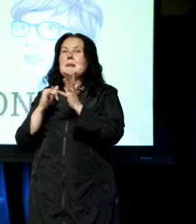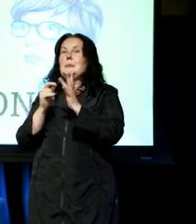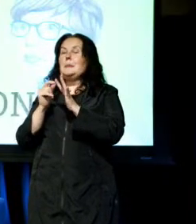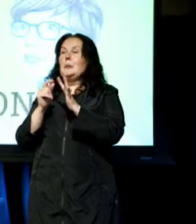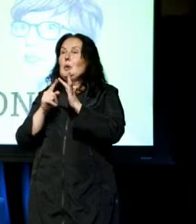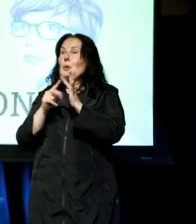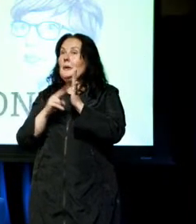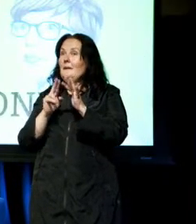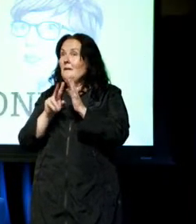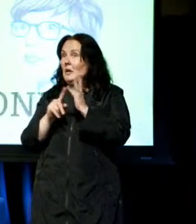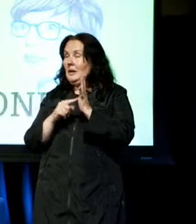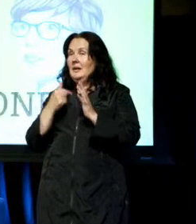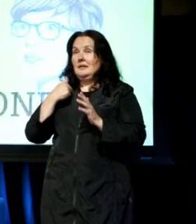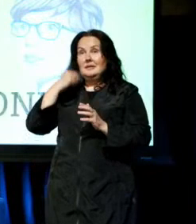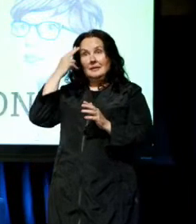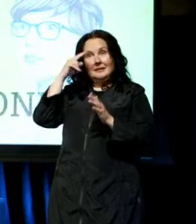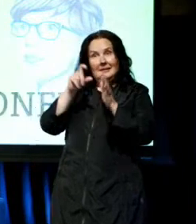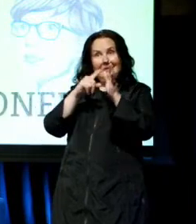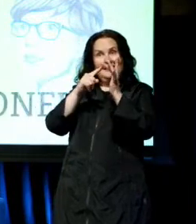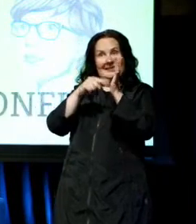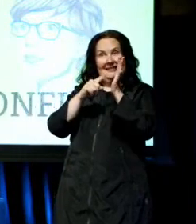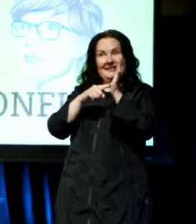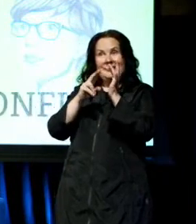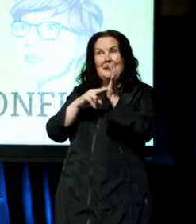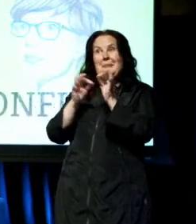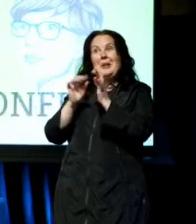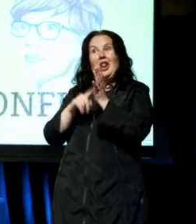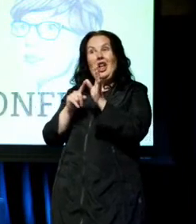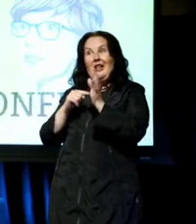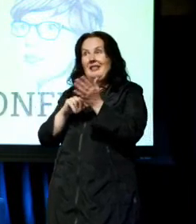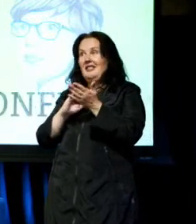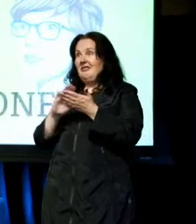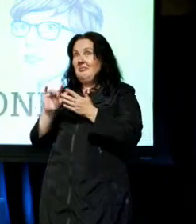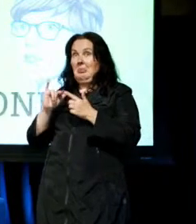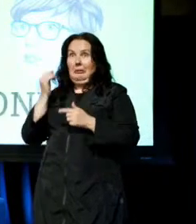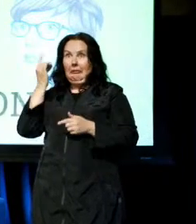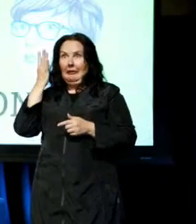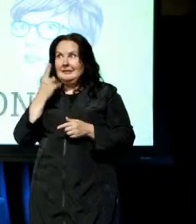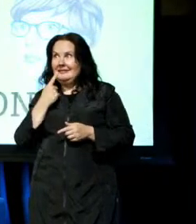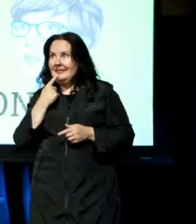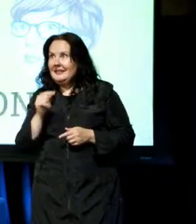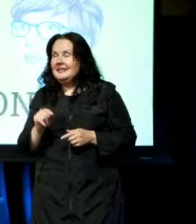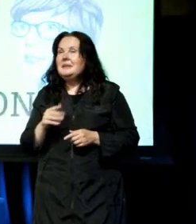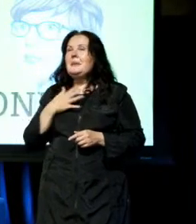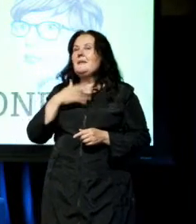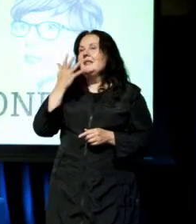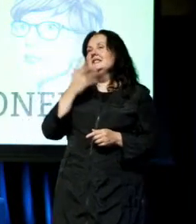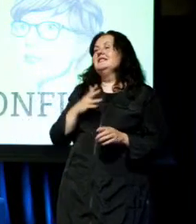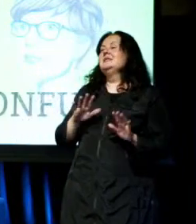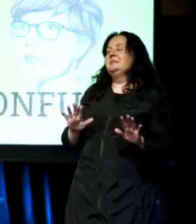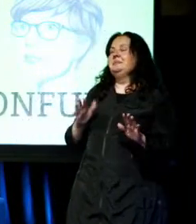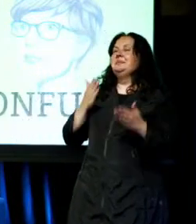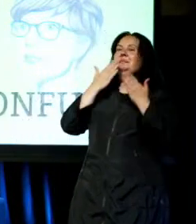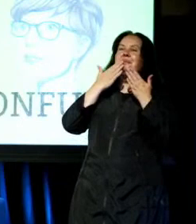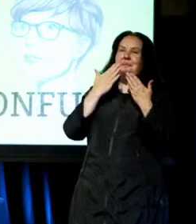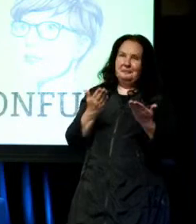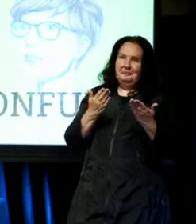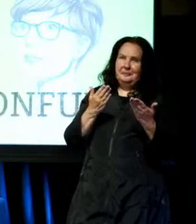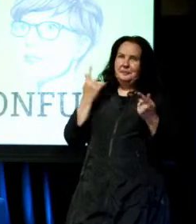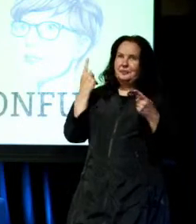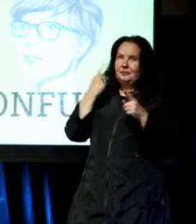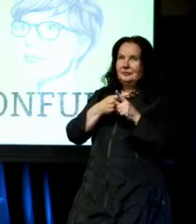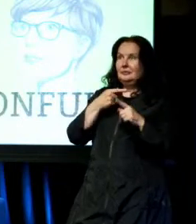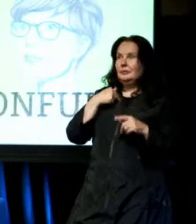if I said that during this whole thing. Anyway. Again, I think it's implied. That's my face. So thank you so much. And